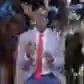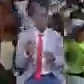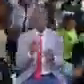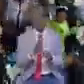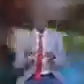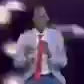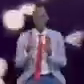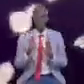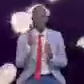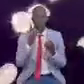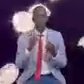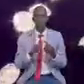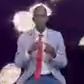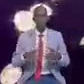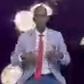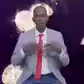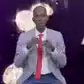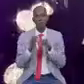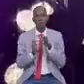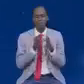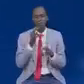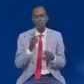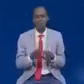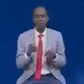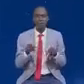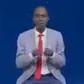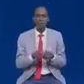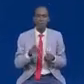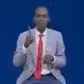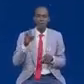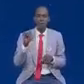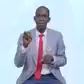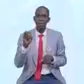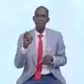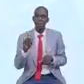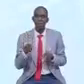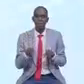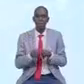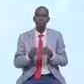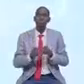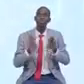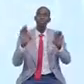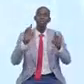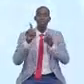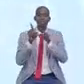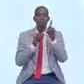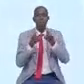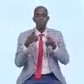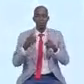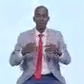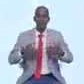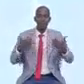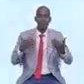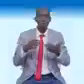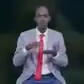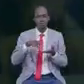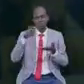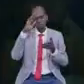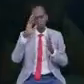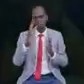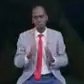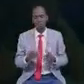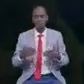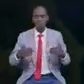in Jesus' name. Like glowing diamonds, like shining stars, the teenagers, campus students, and young